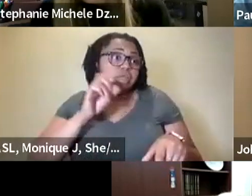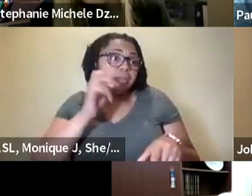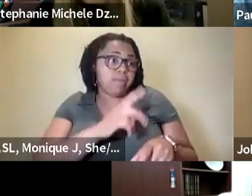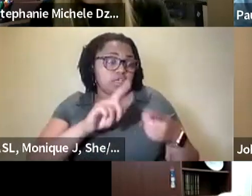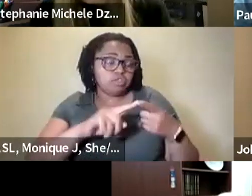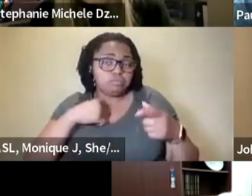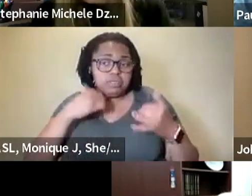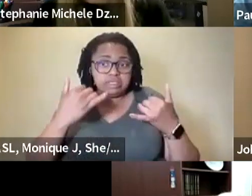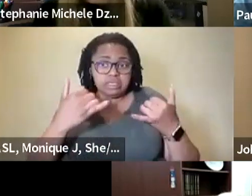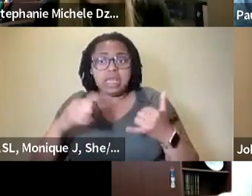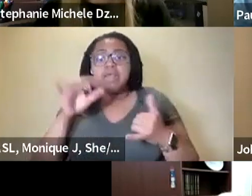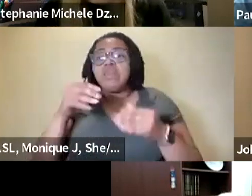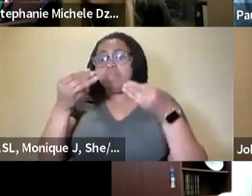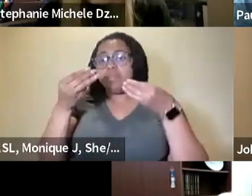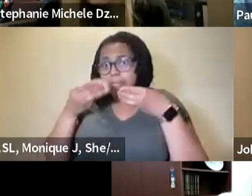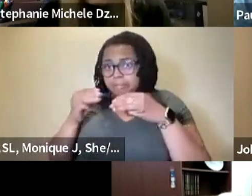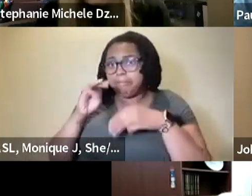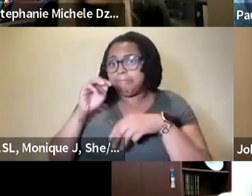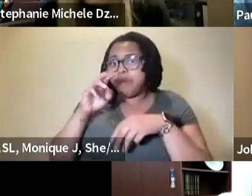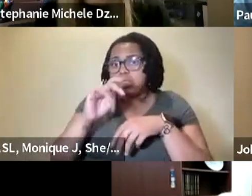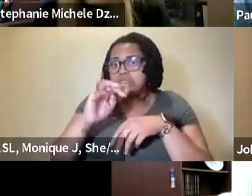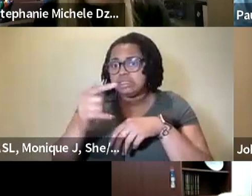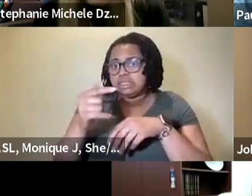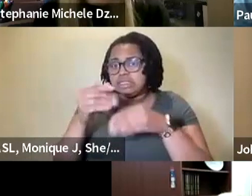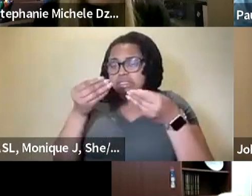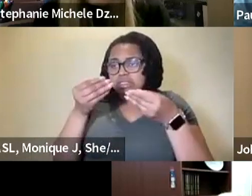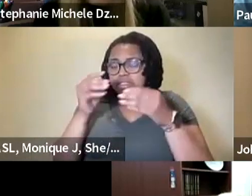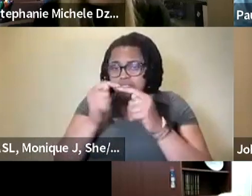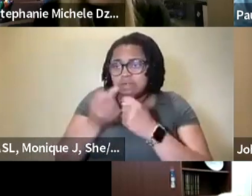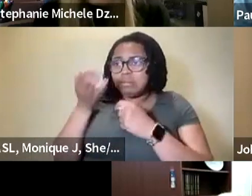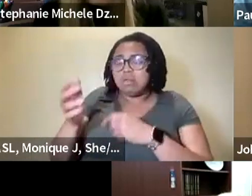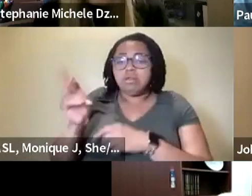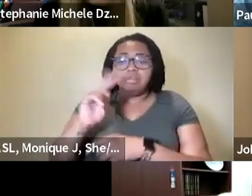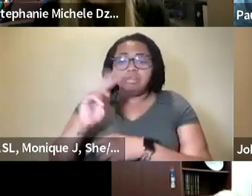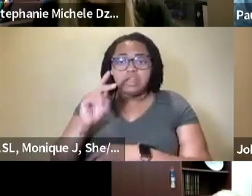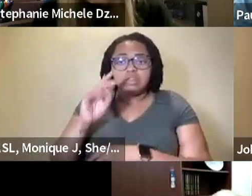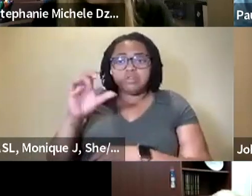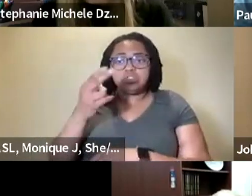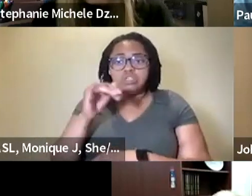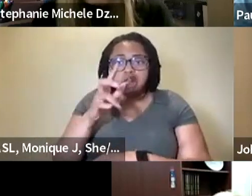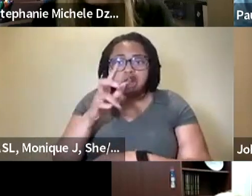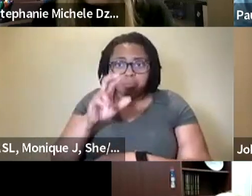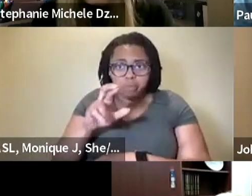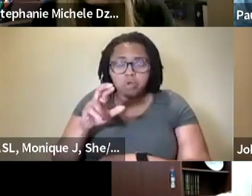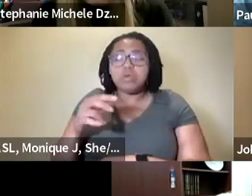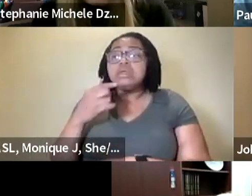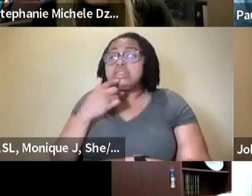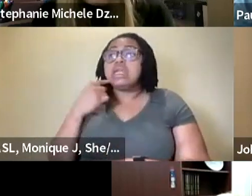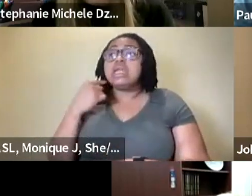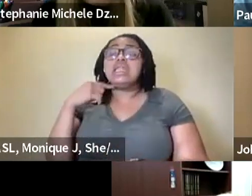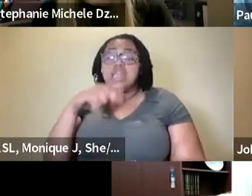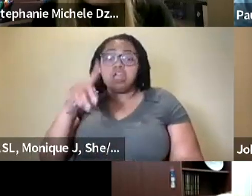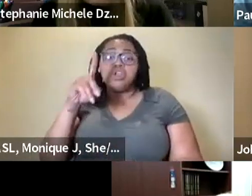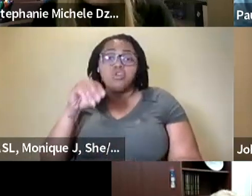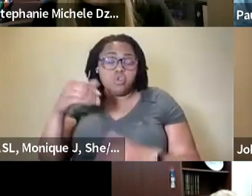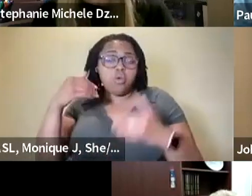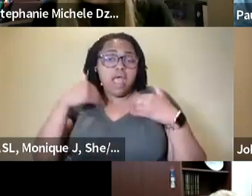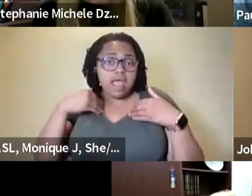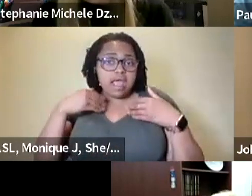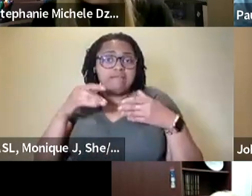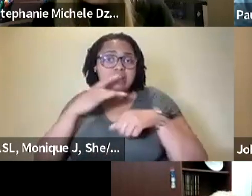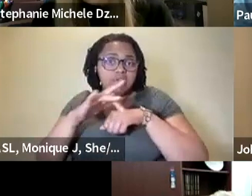the marketing team over at the Knoxville Chamber has said that they do have space in their June